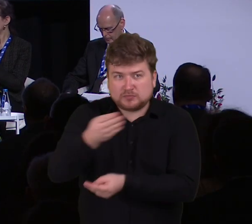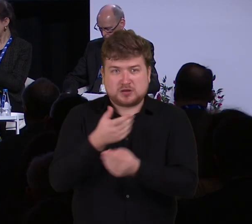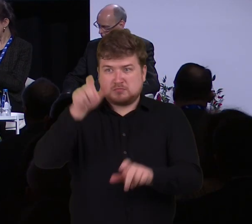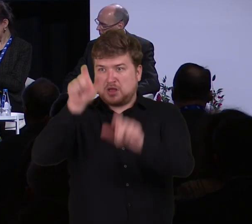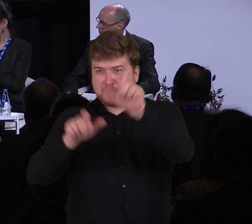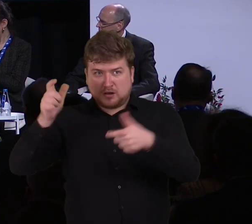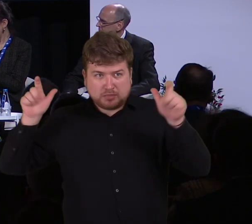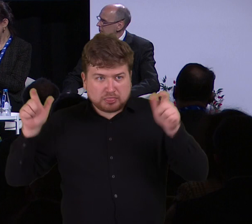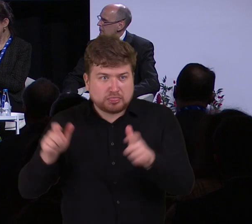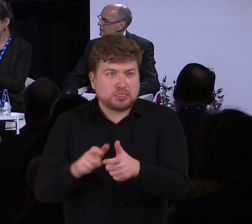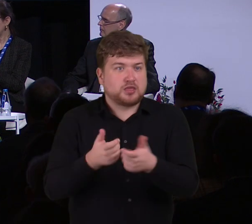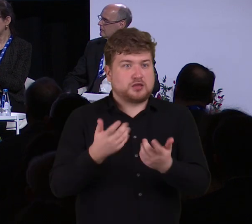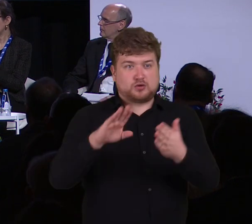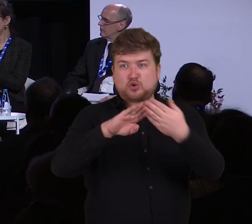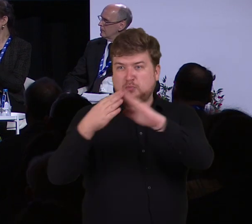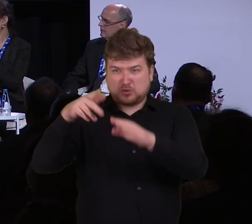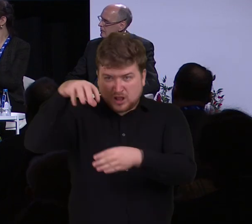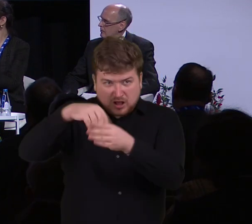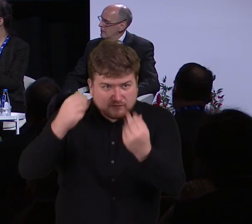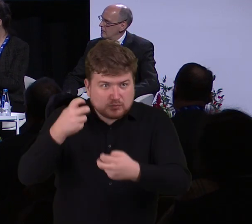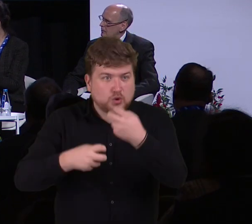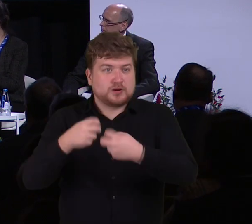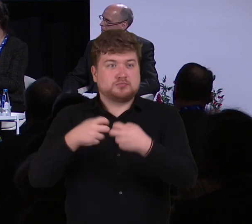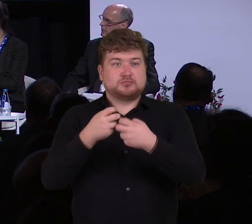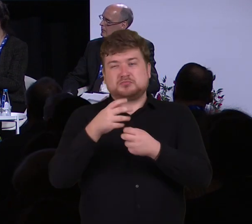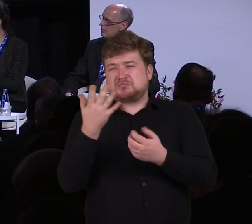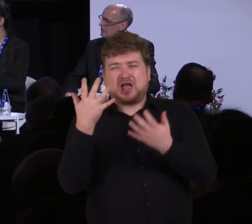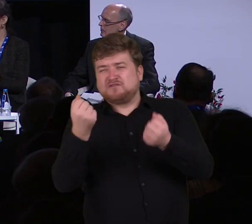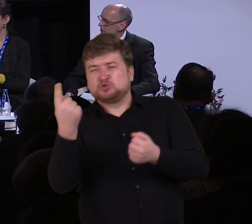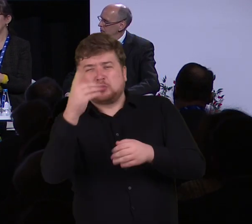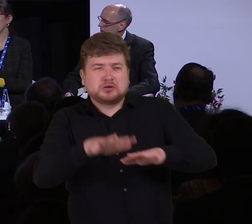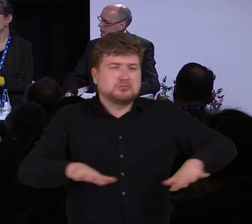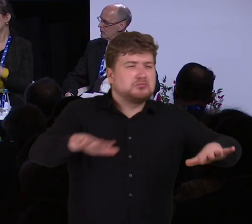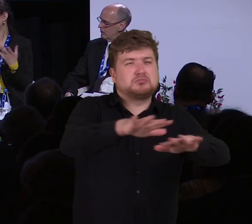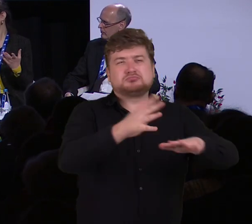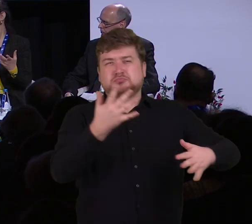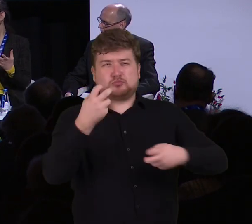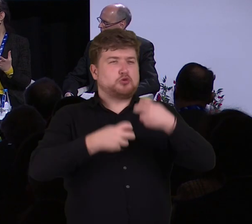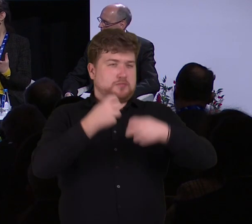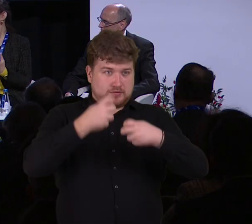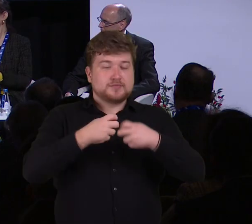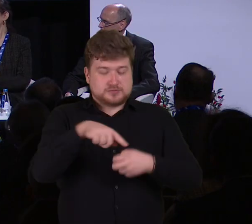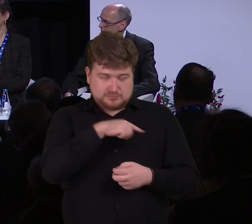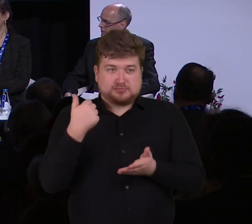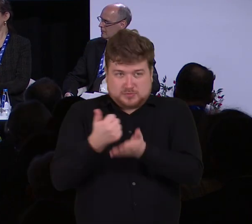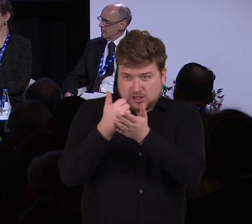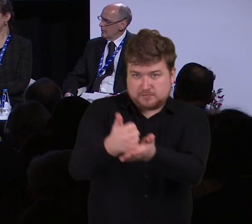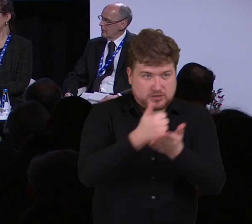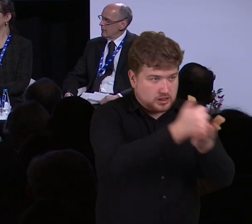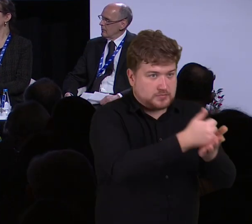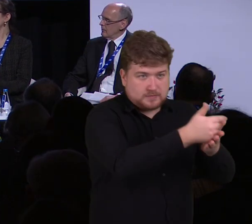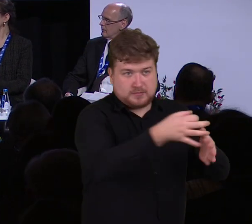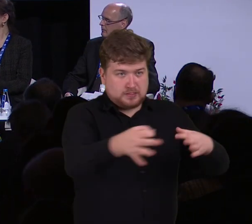programs to help them. I'll give just an example. We have the first one is